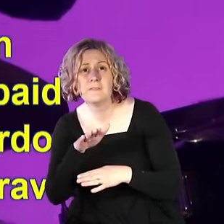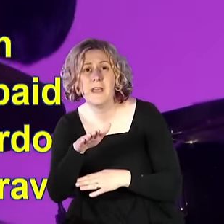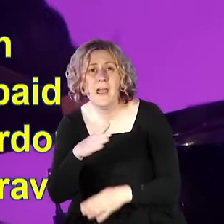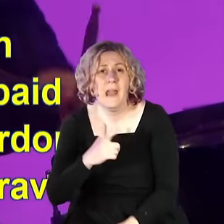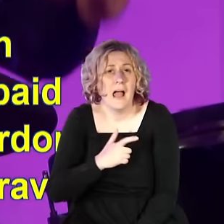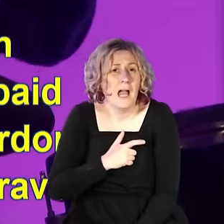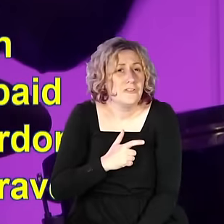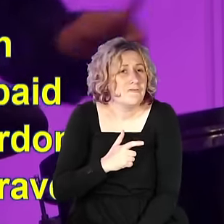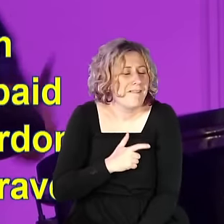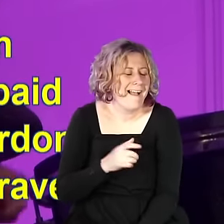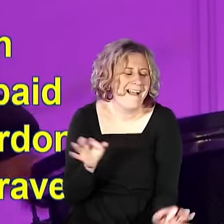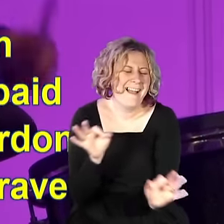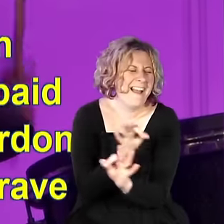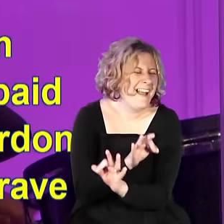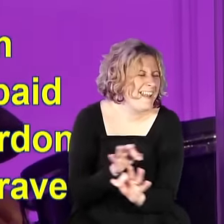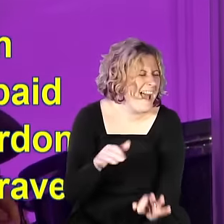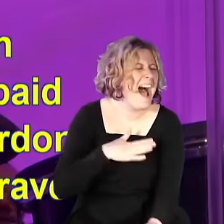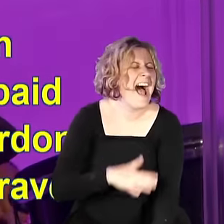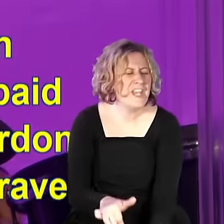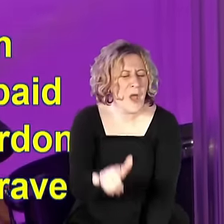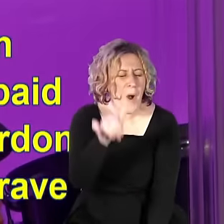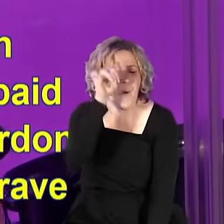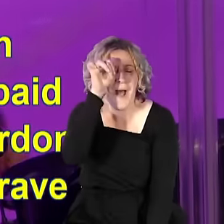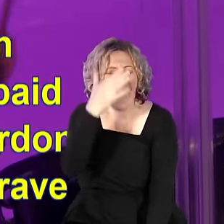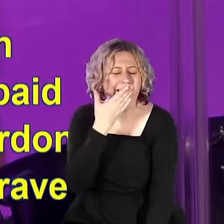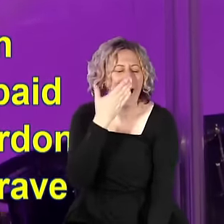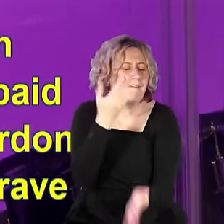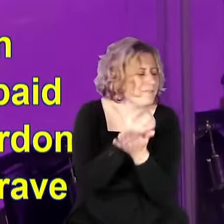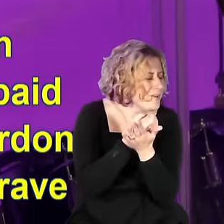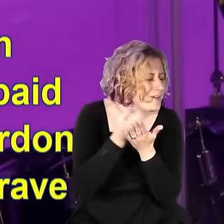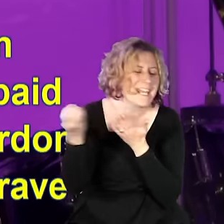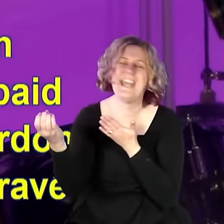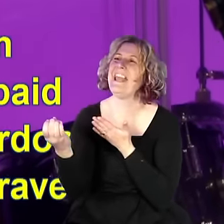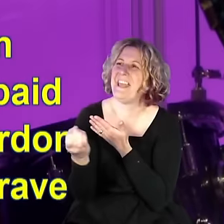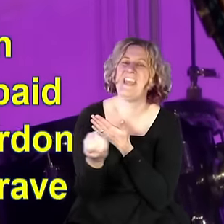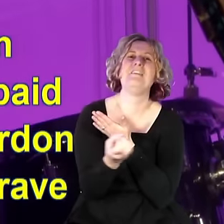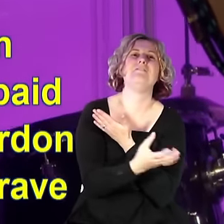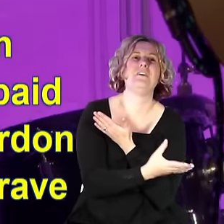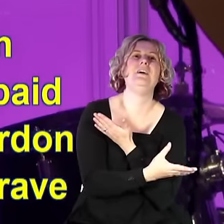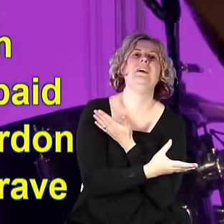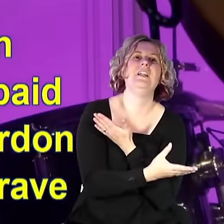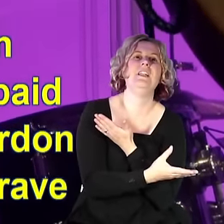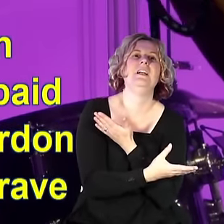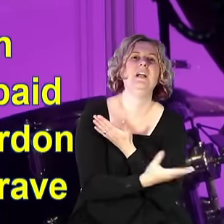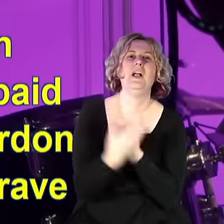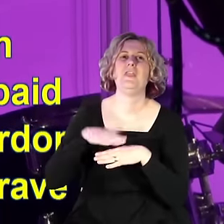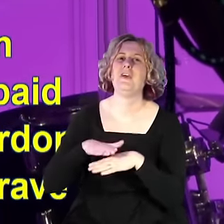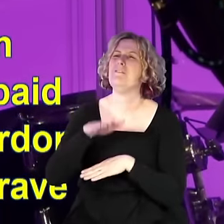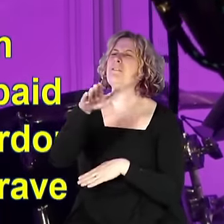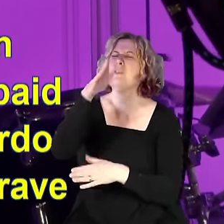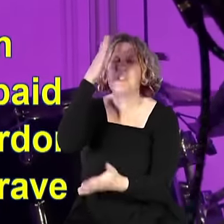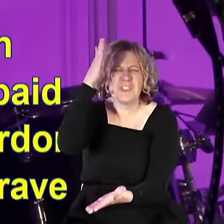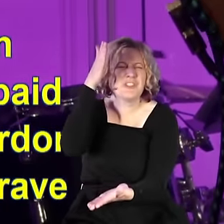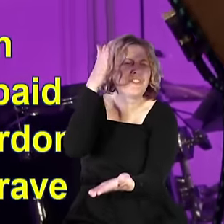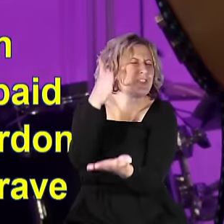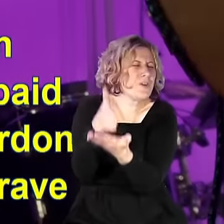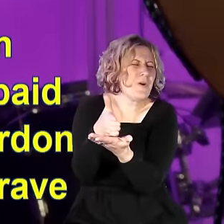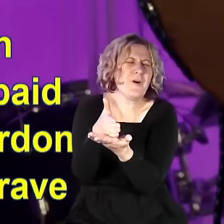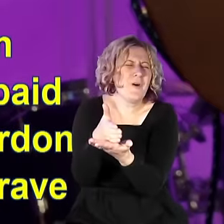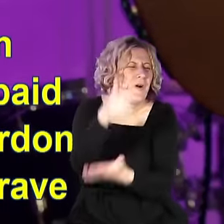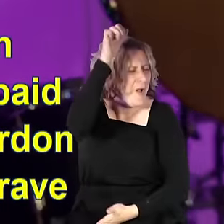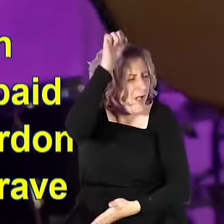No fate I dread, I know I am forgiven. The